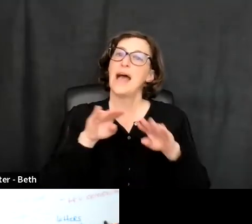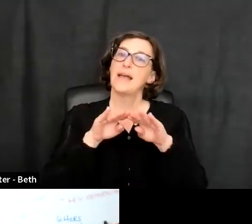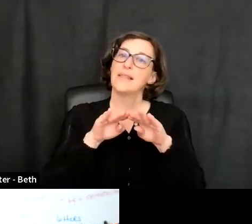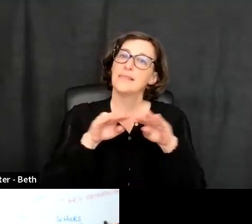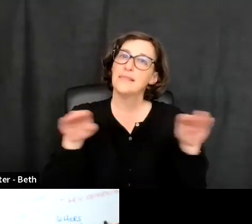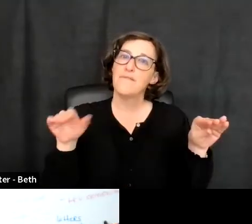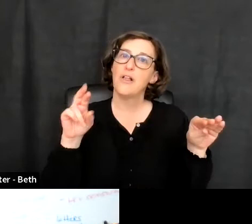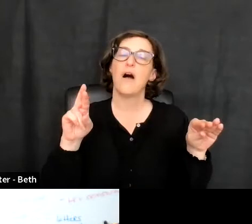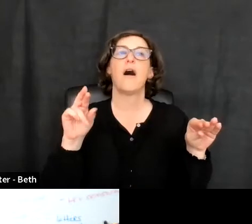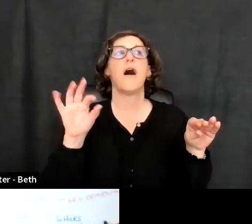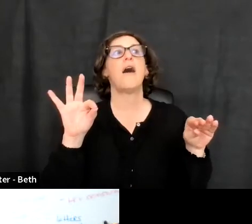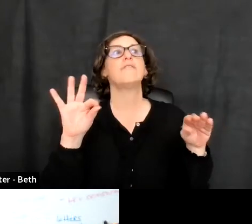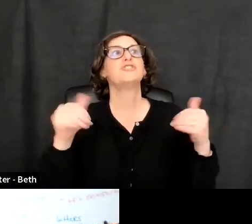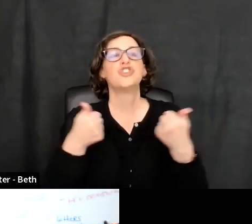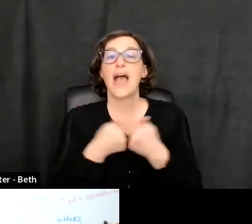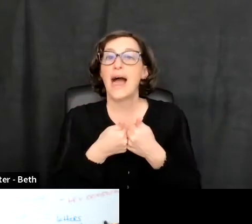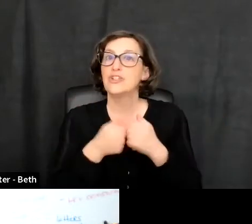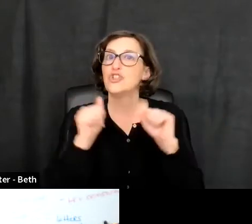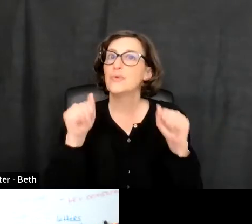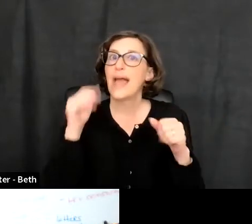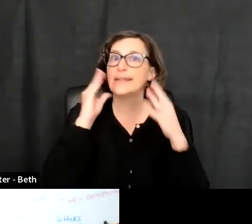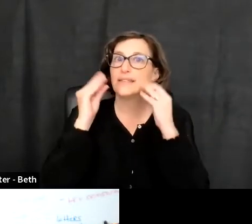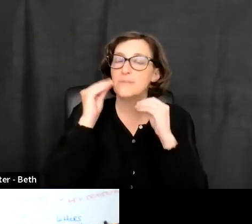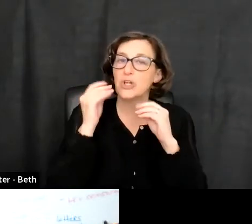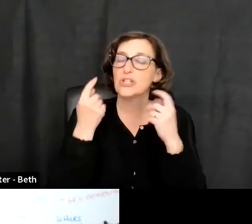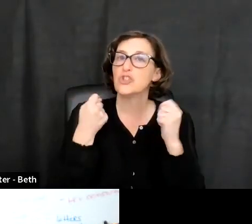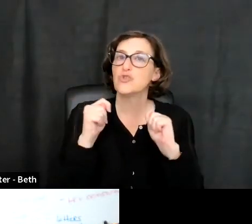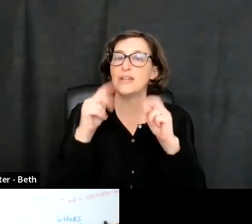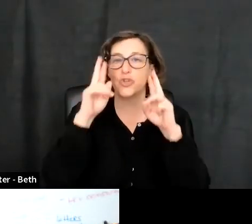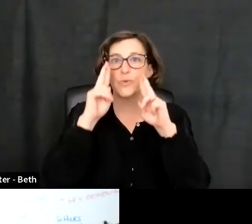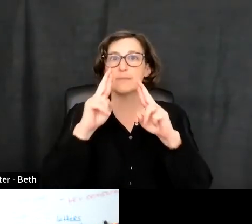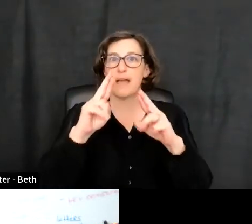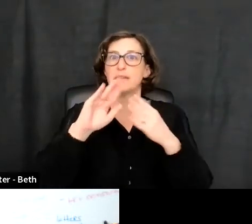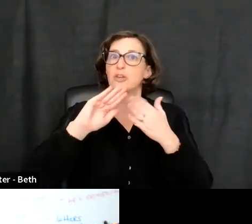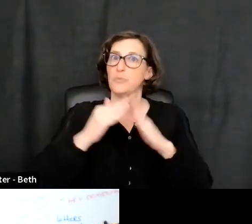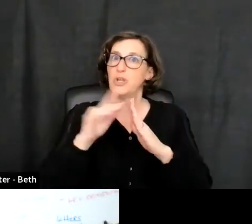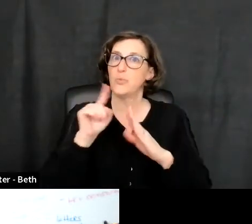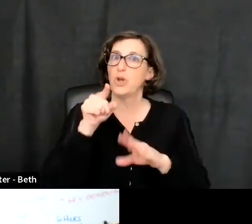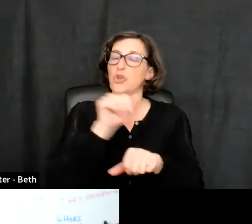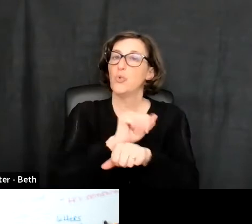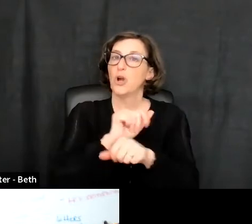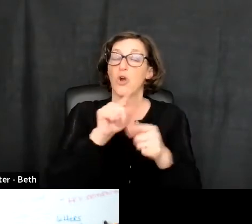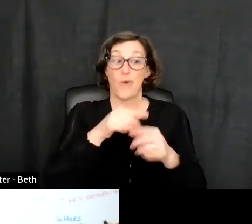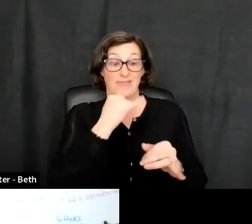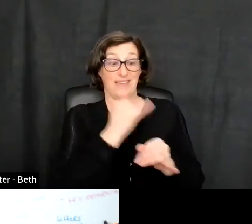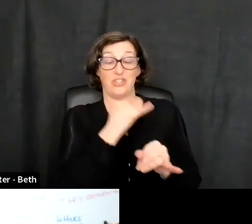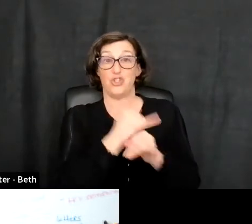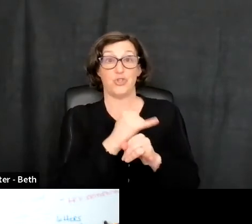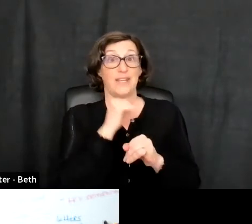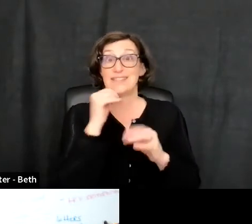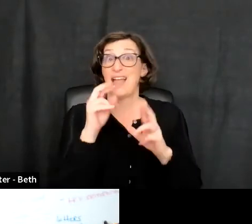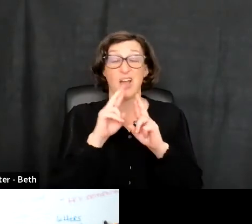of challenge that you can face in trying to respect the communities that you work with when the institution is